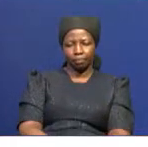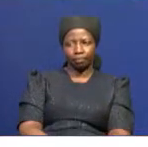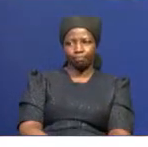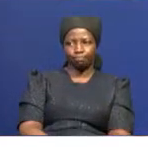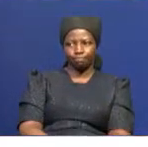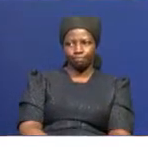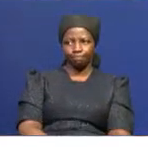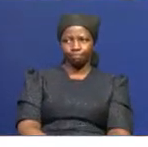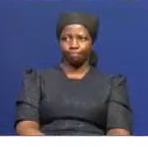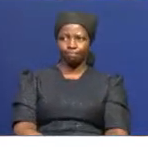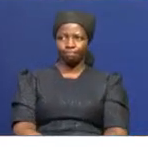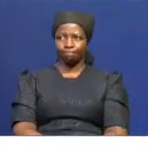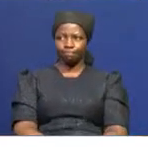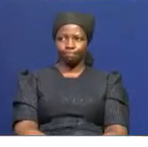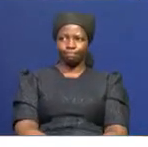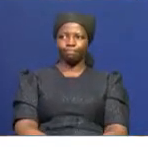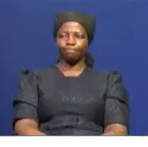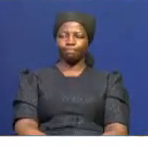On the question of